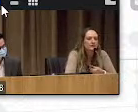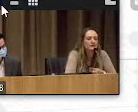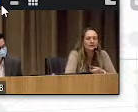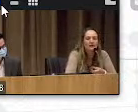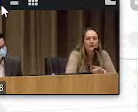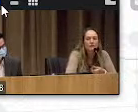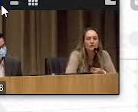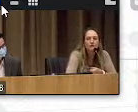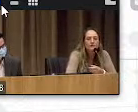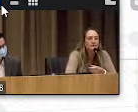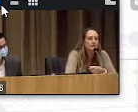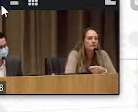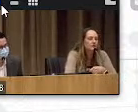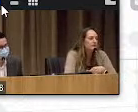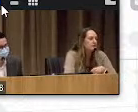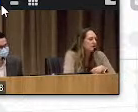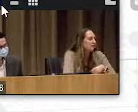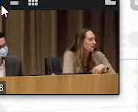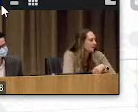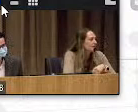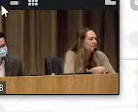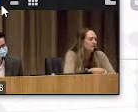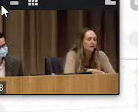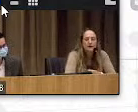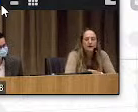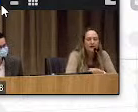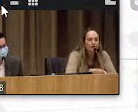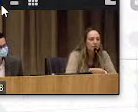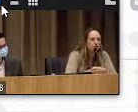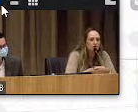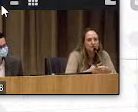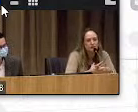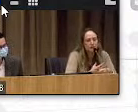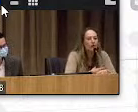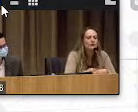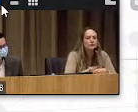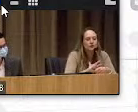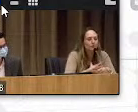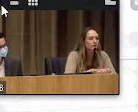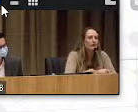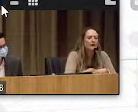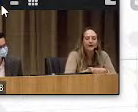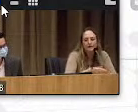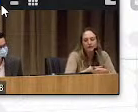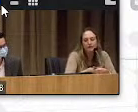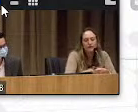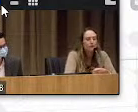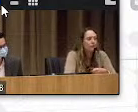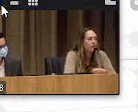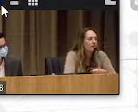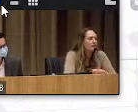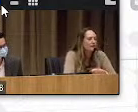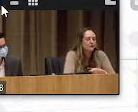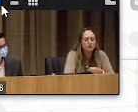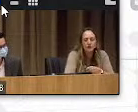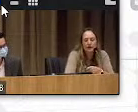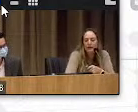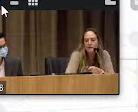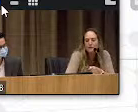right way. And of course the difficulties were regarding assistance and using of